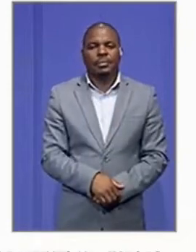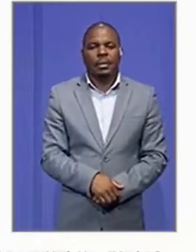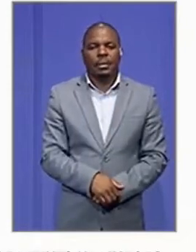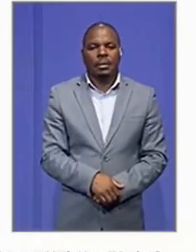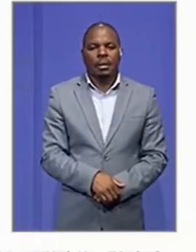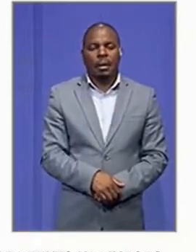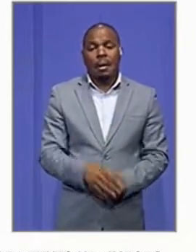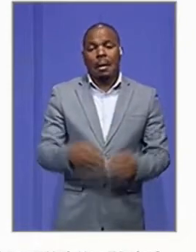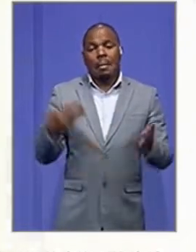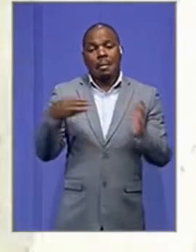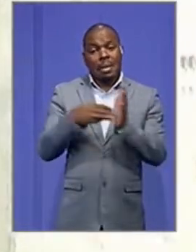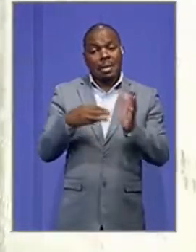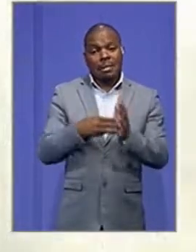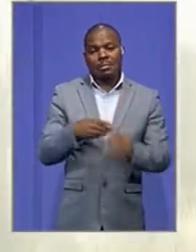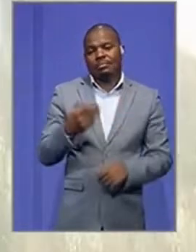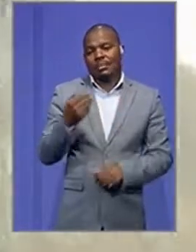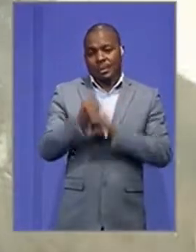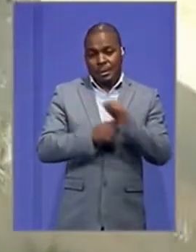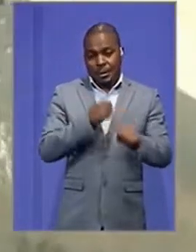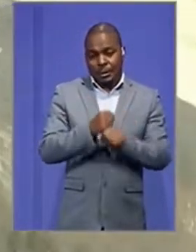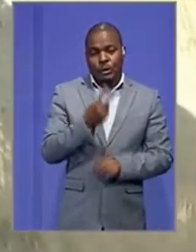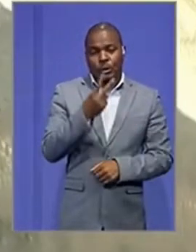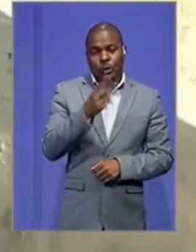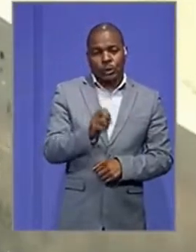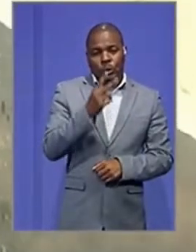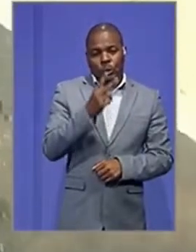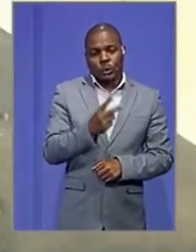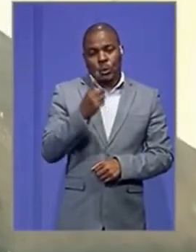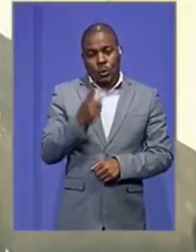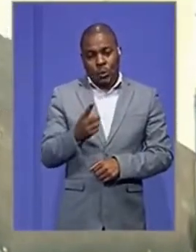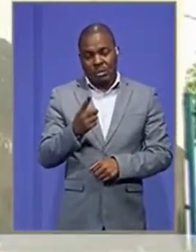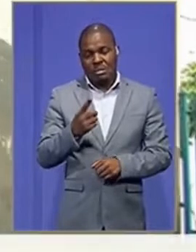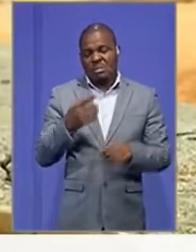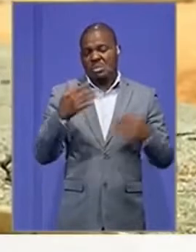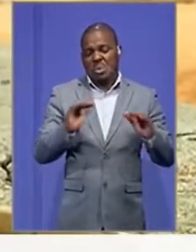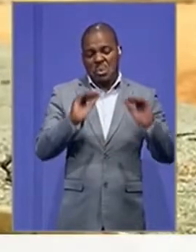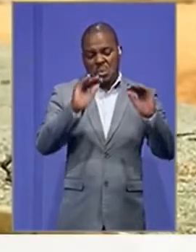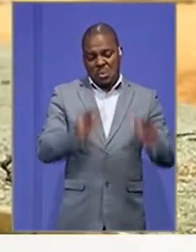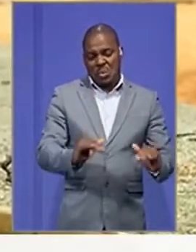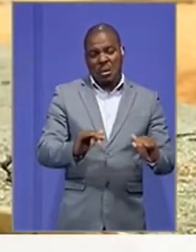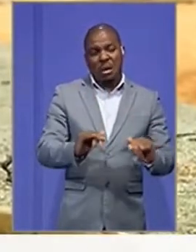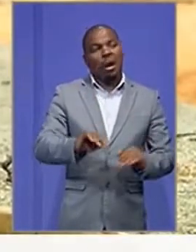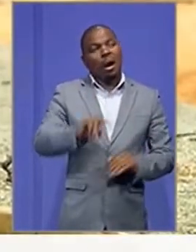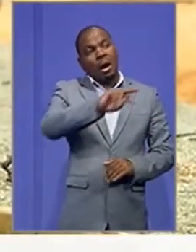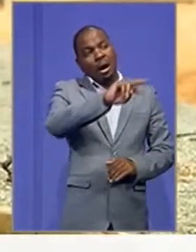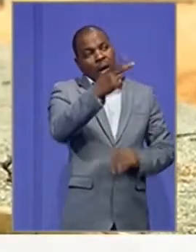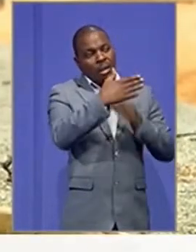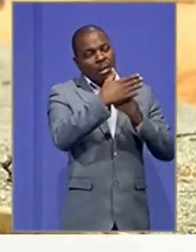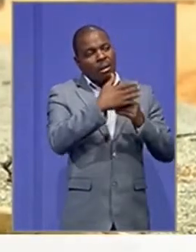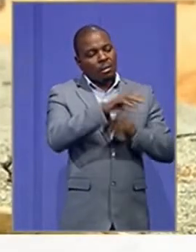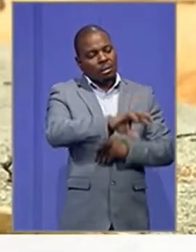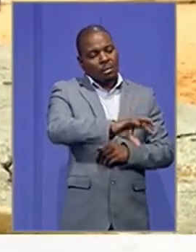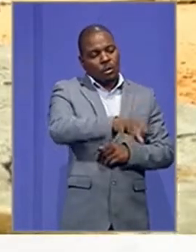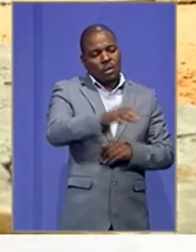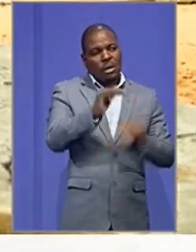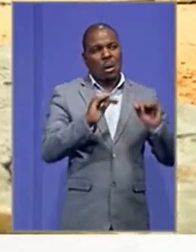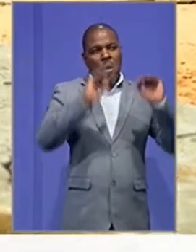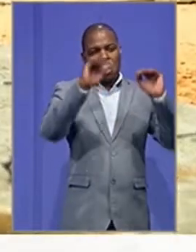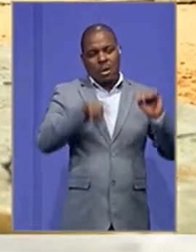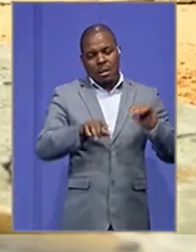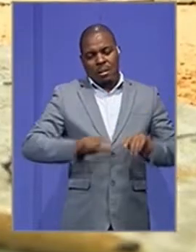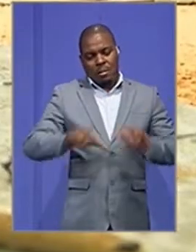Dipoelo tša mphato wa maramatlou tša ngwageng wa 2020 di moseleng ge di bapetšwa le tša diprovense ka moka e le go palo ya ka tlase ga